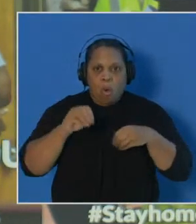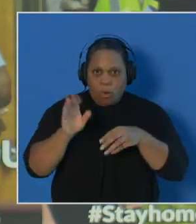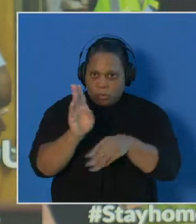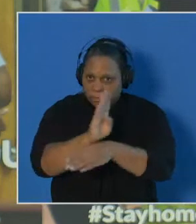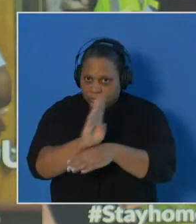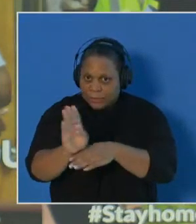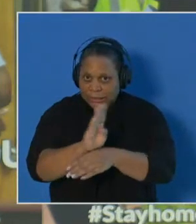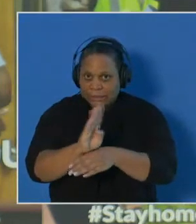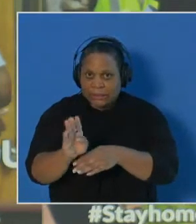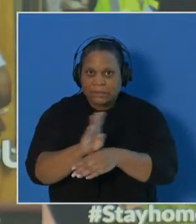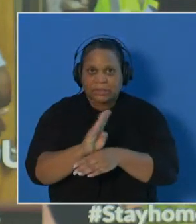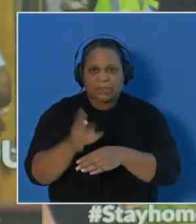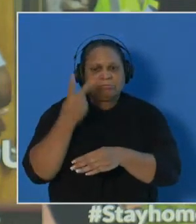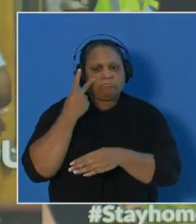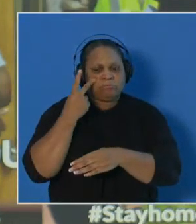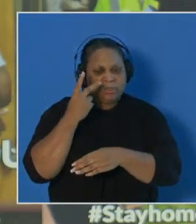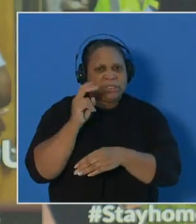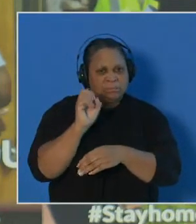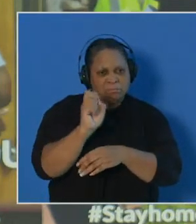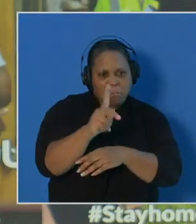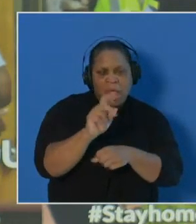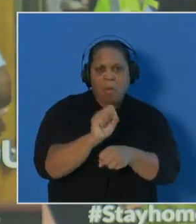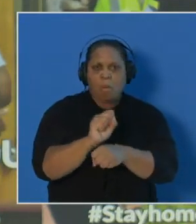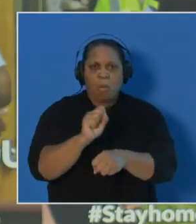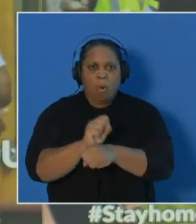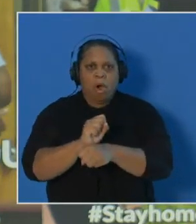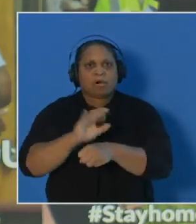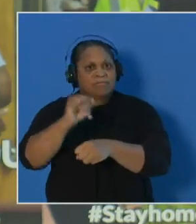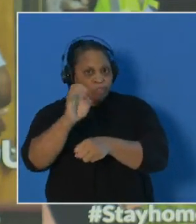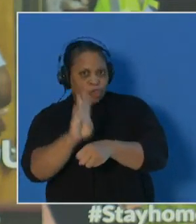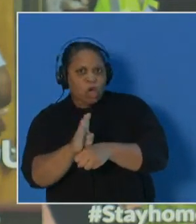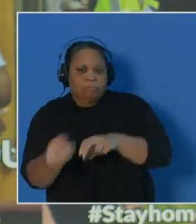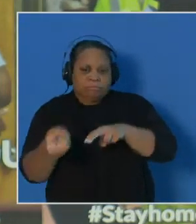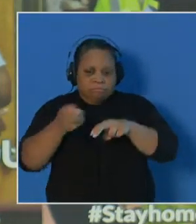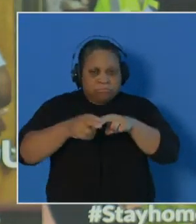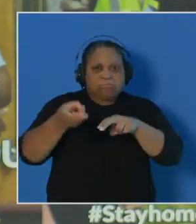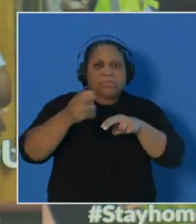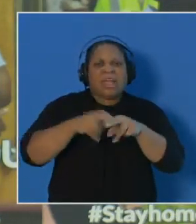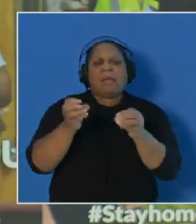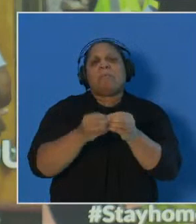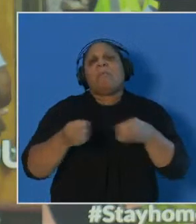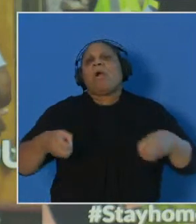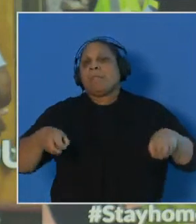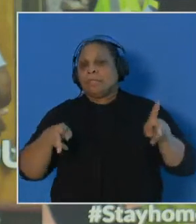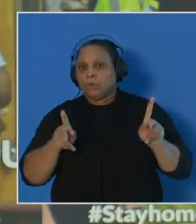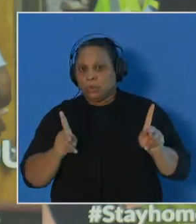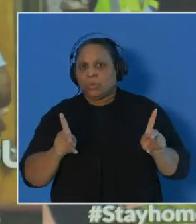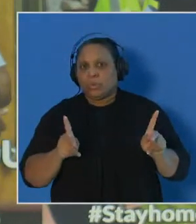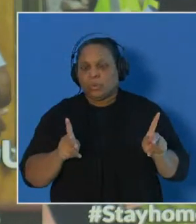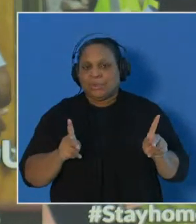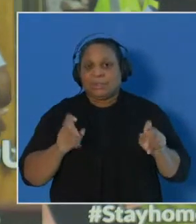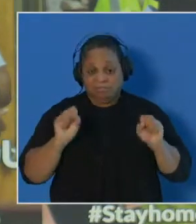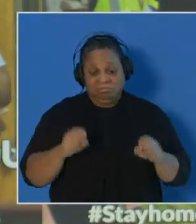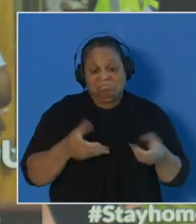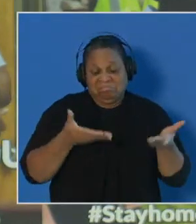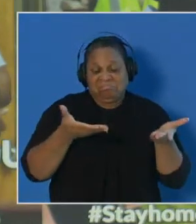will begin to see jobs return, and we will begin to work, and there will be more opportunities that we can